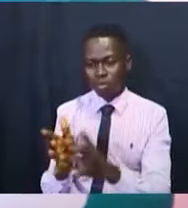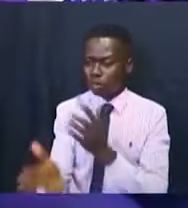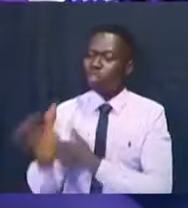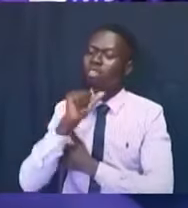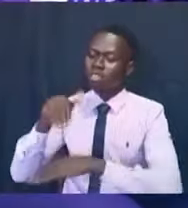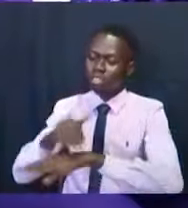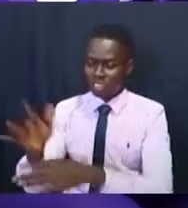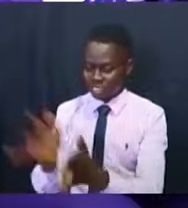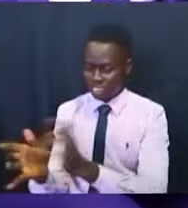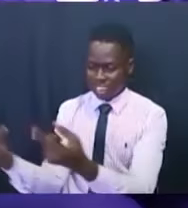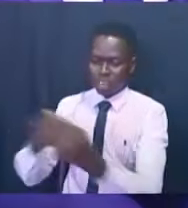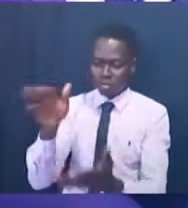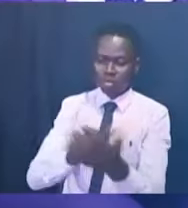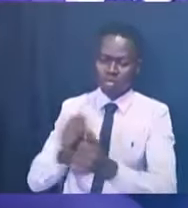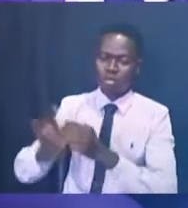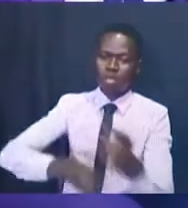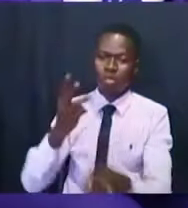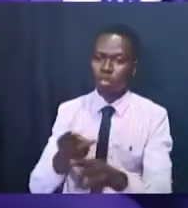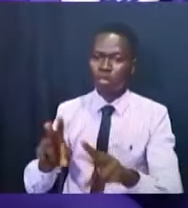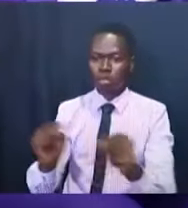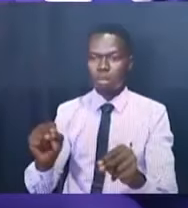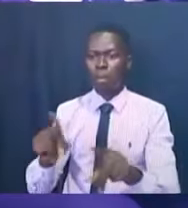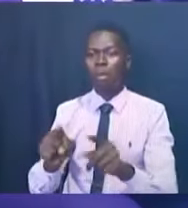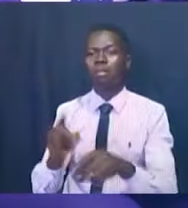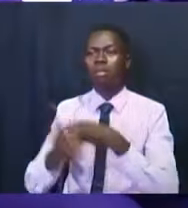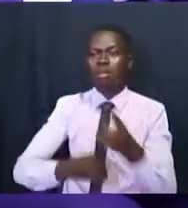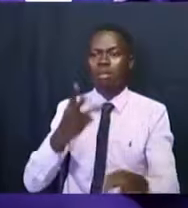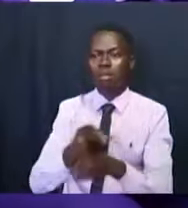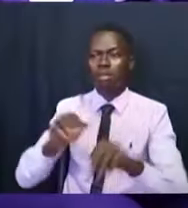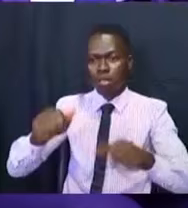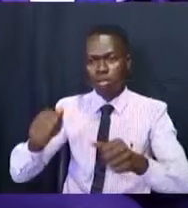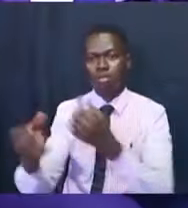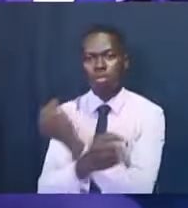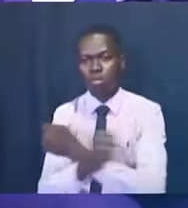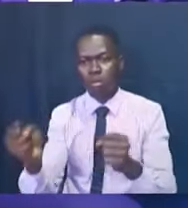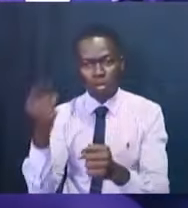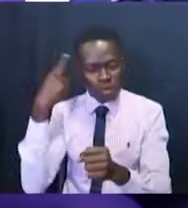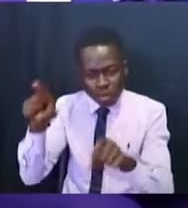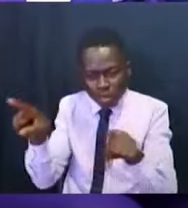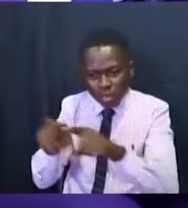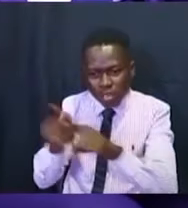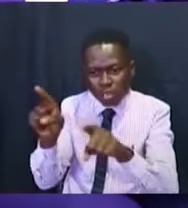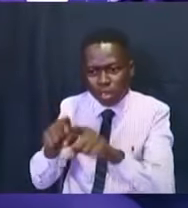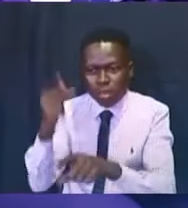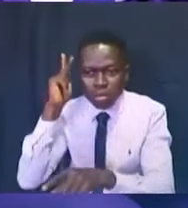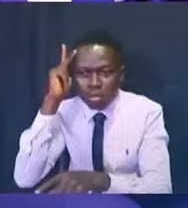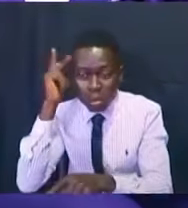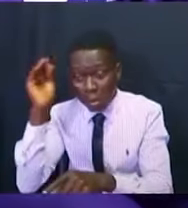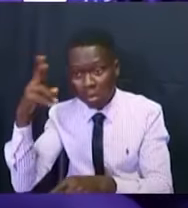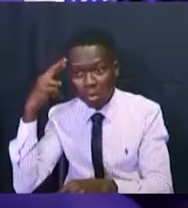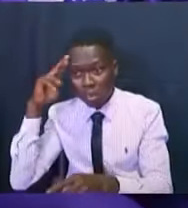the world, but that the world through him might be saved. It is for this same purpose that we are